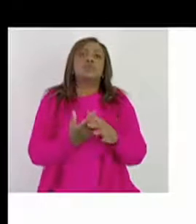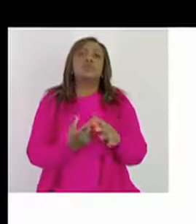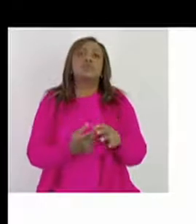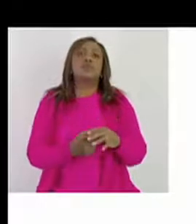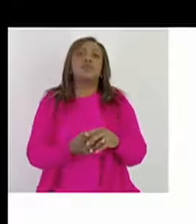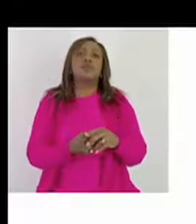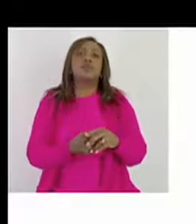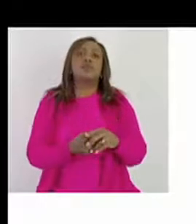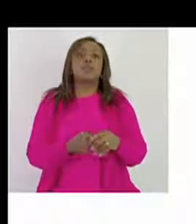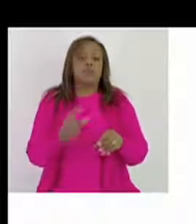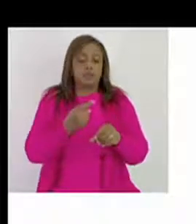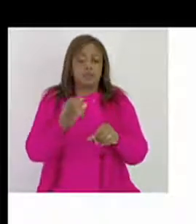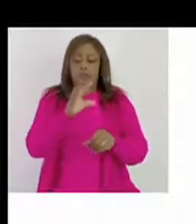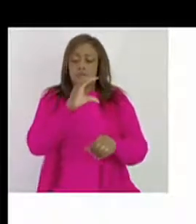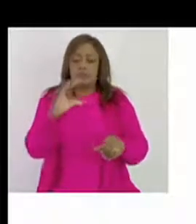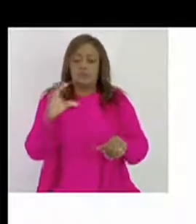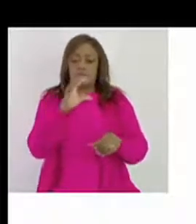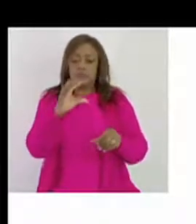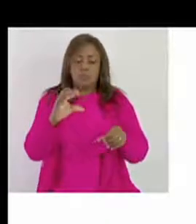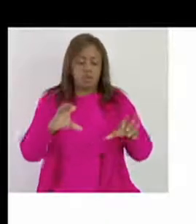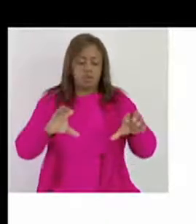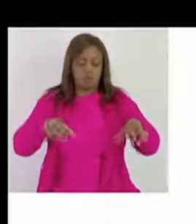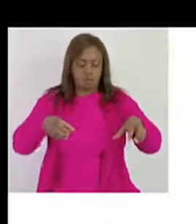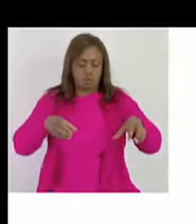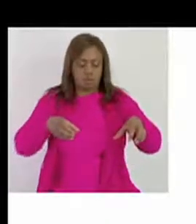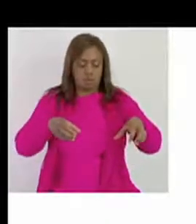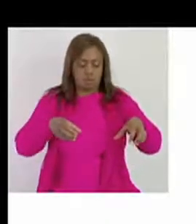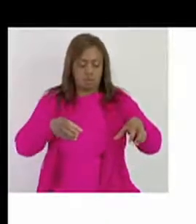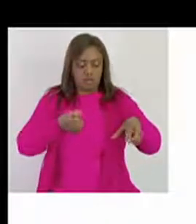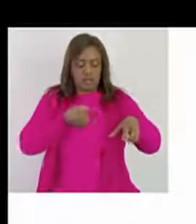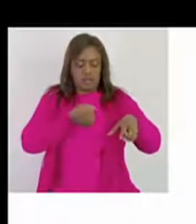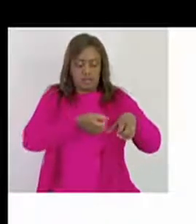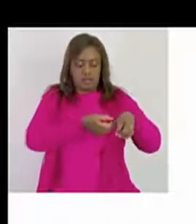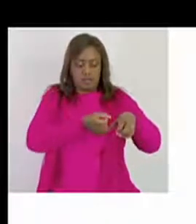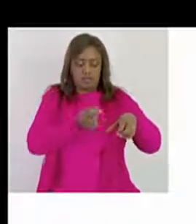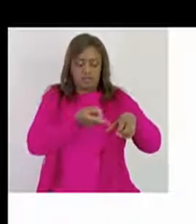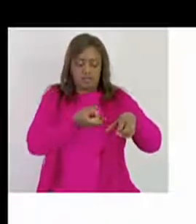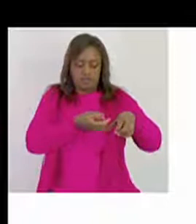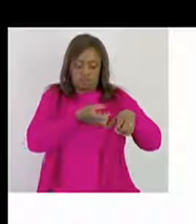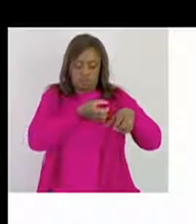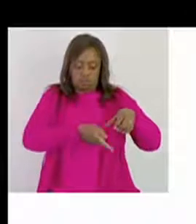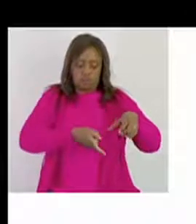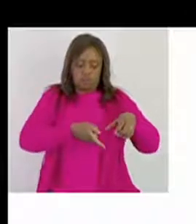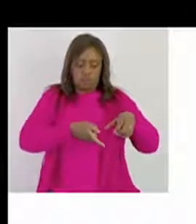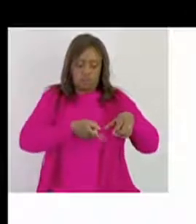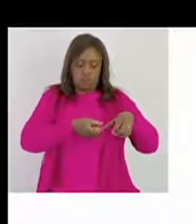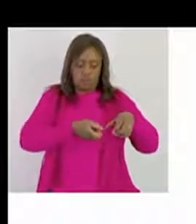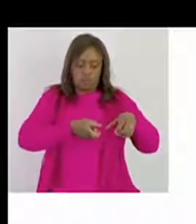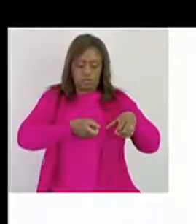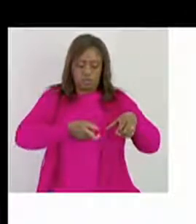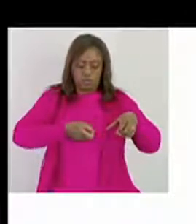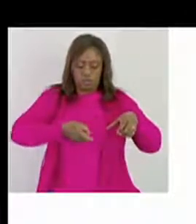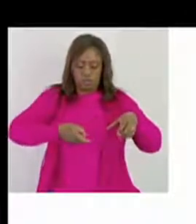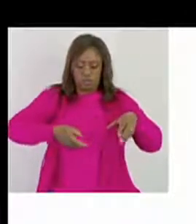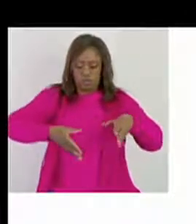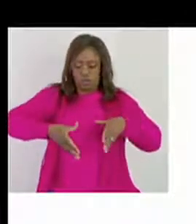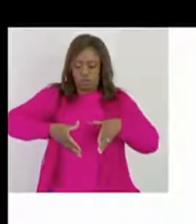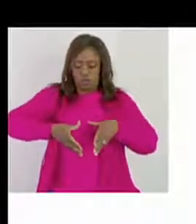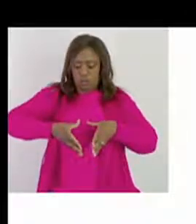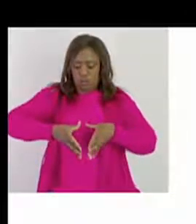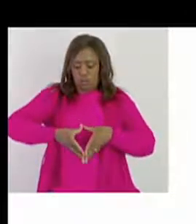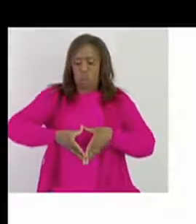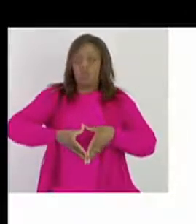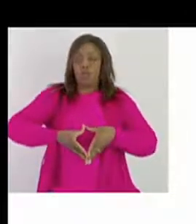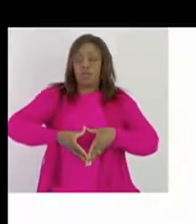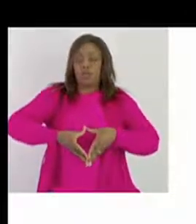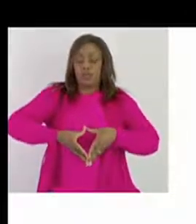So every month, the ovary physically releases an egg into the fallopian tube, which is also